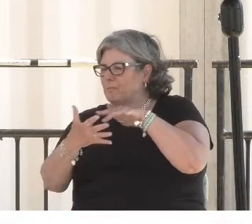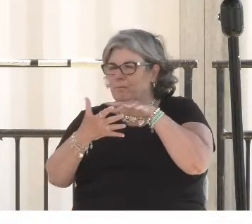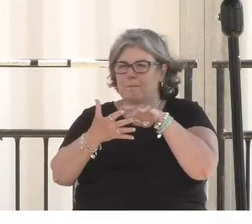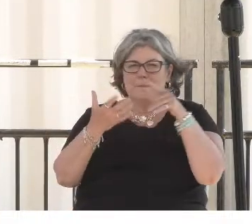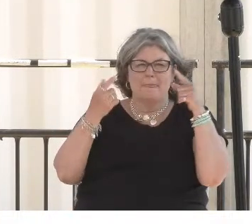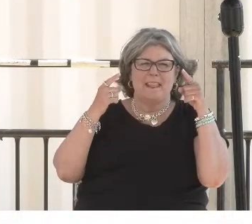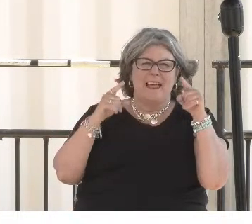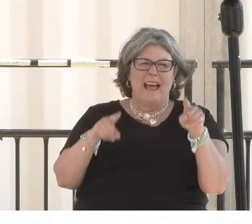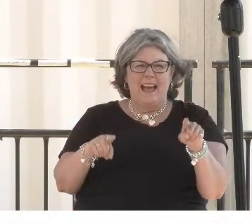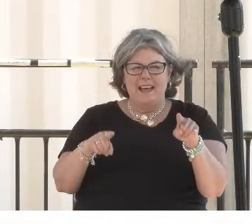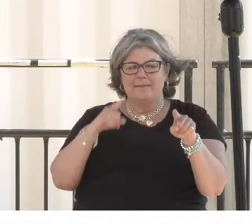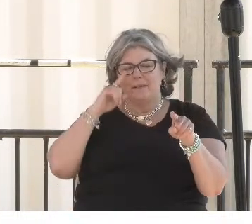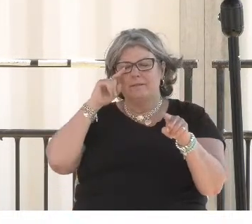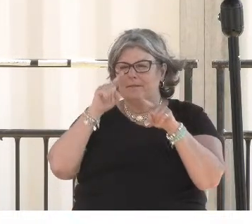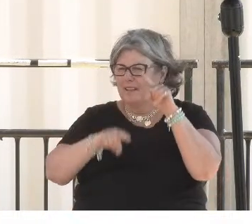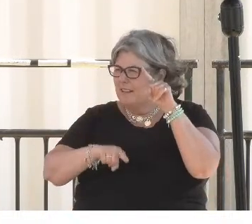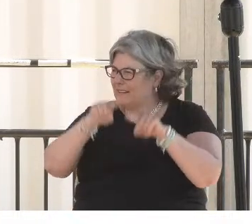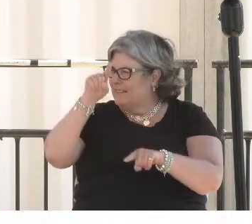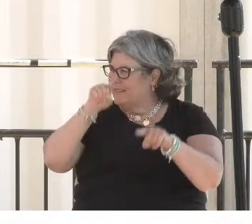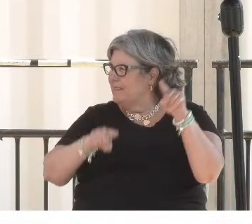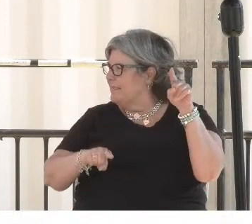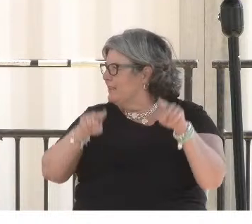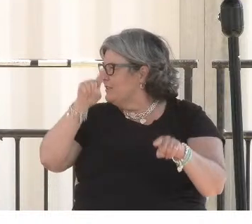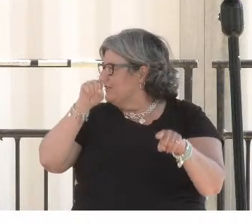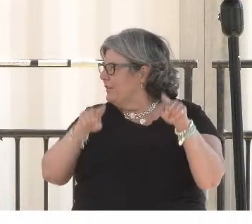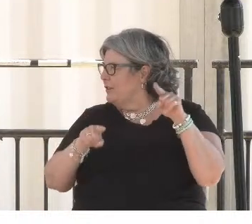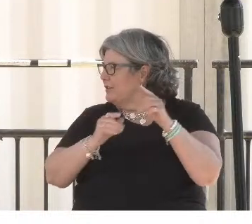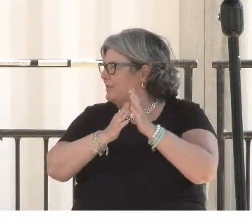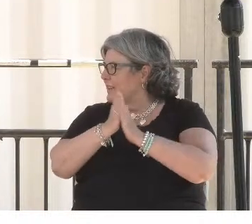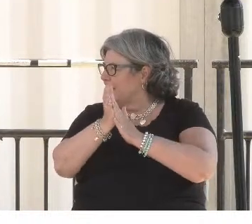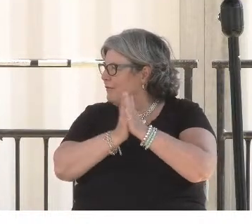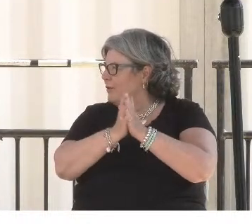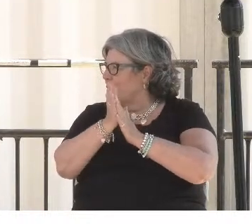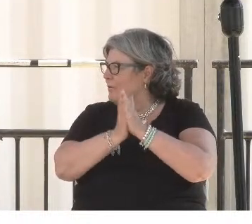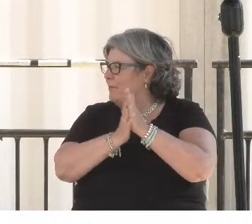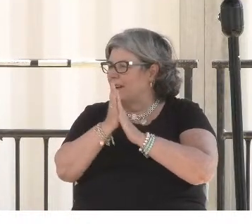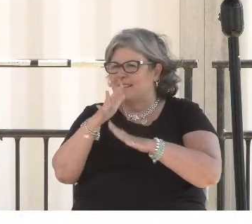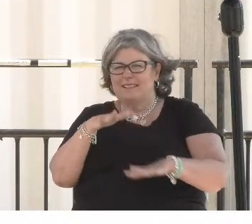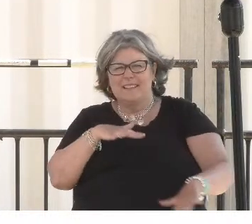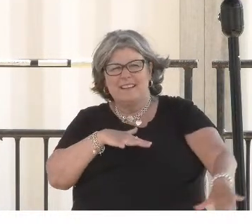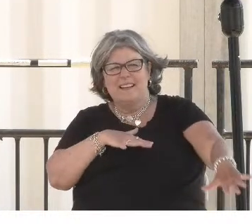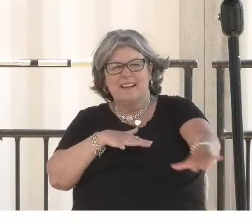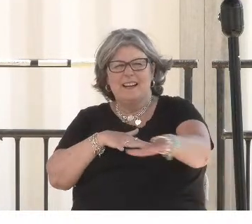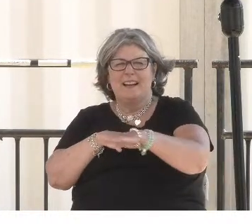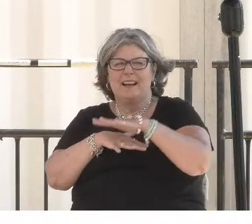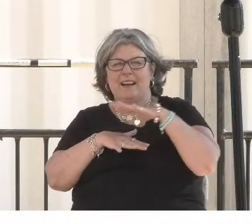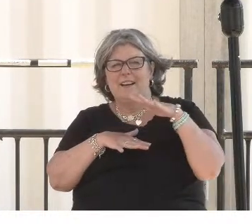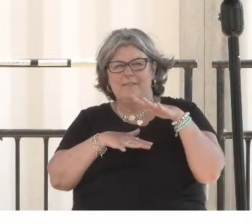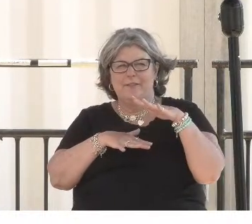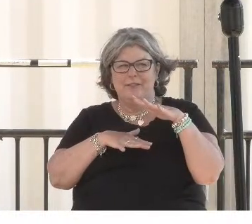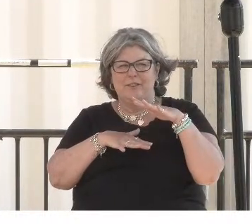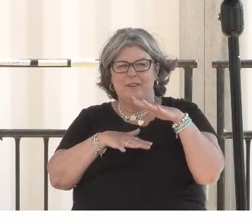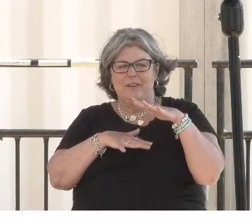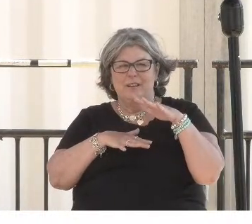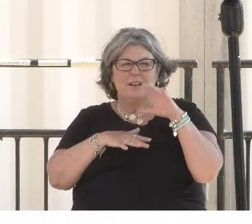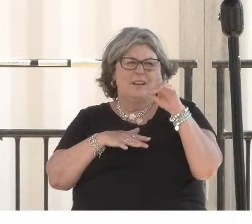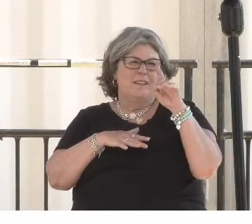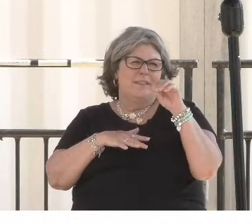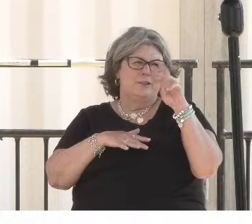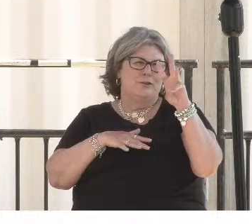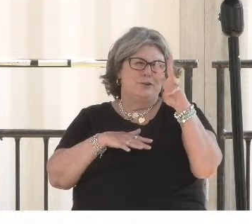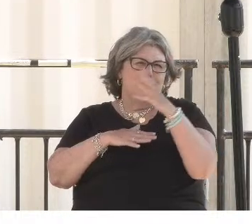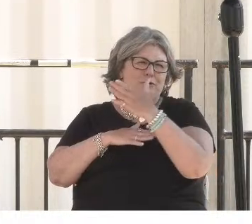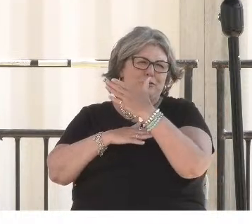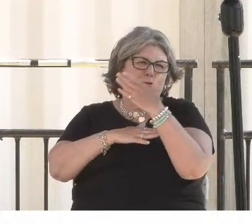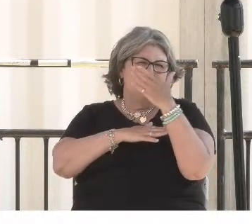this biodiverse and very robust grass cover, forb cover, the dew in the morning is so